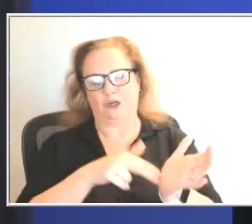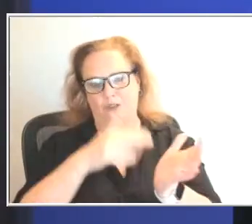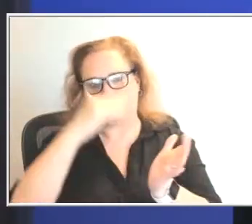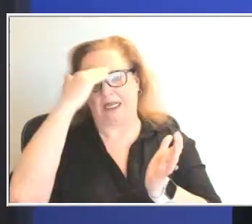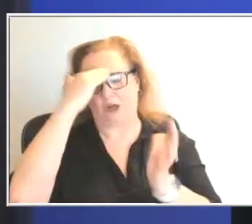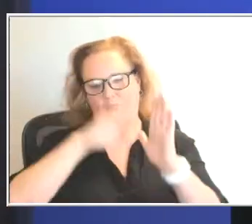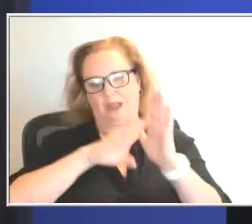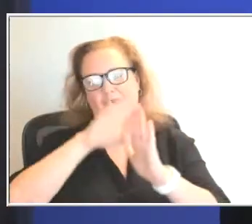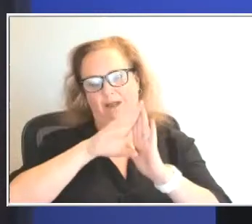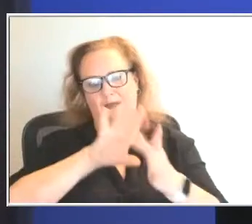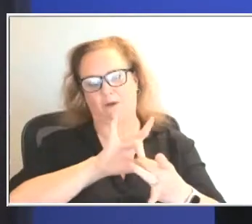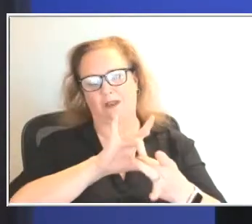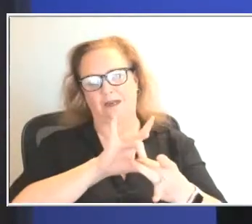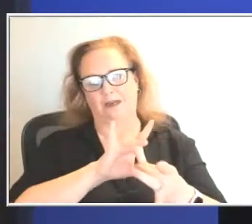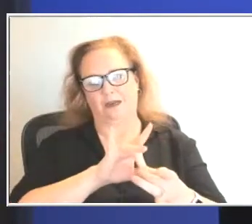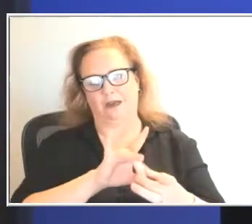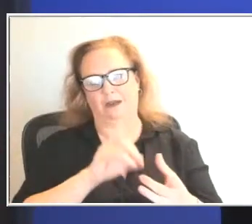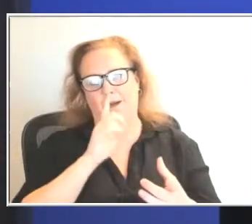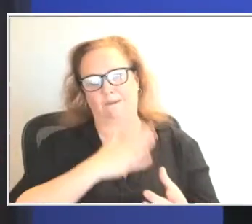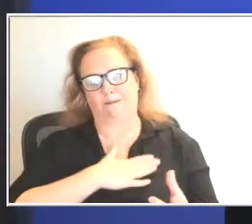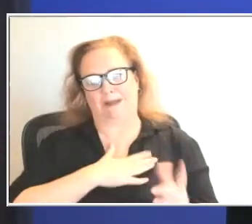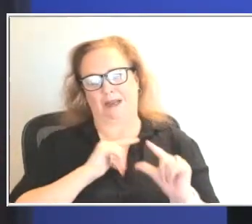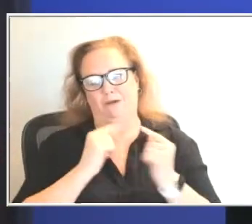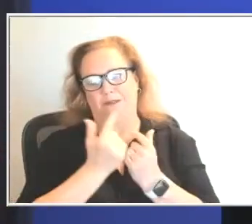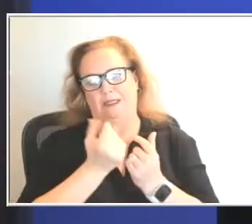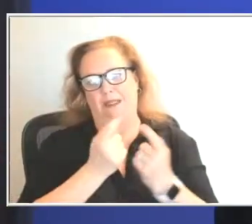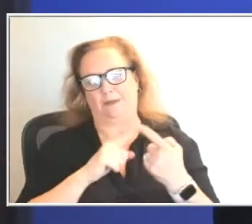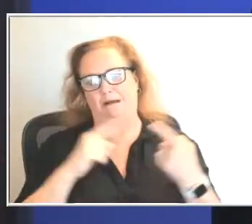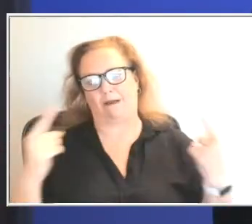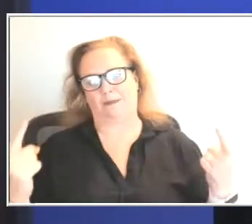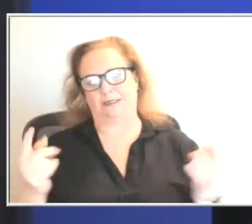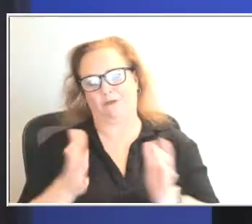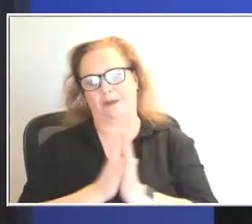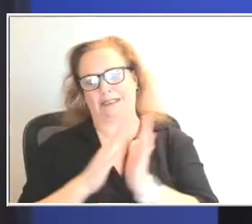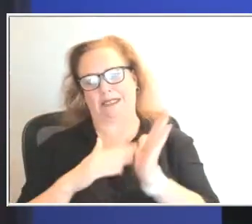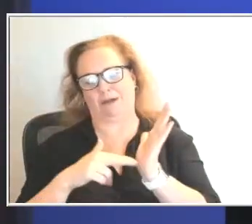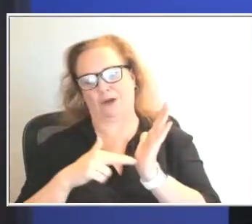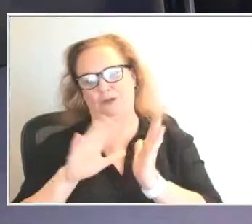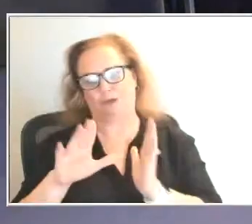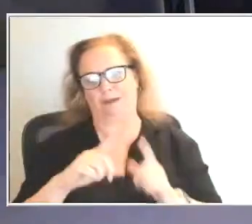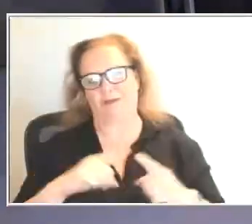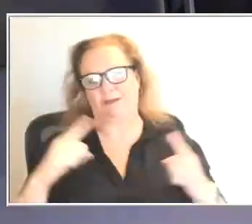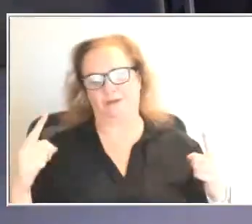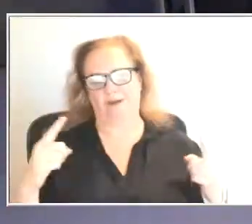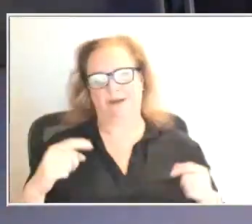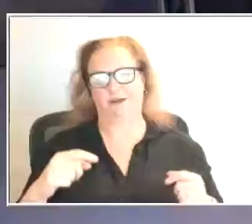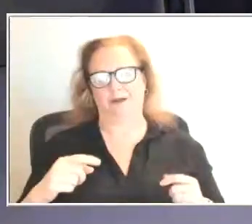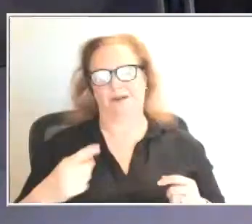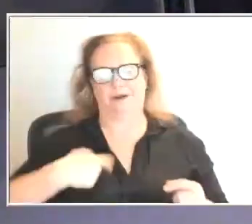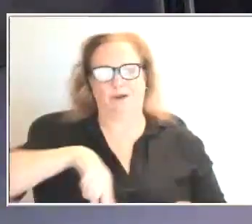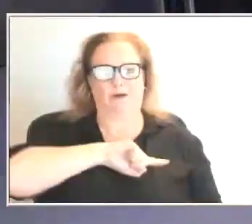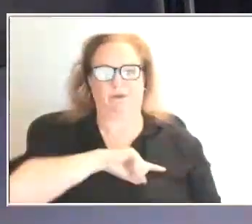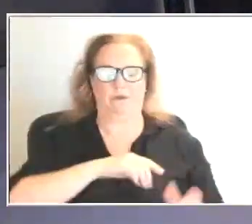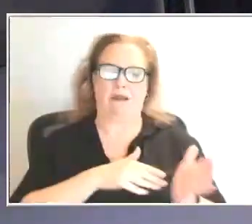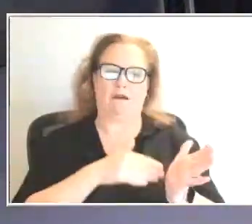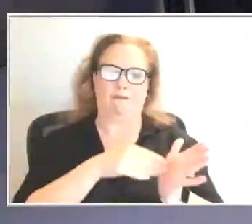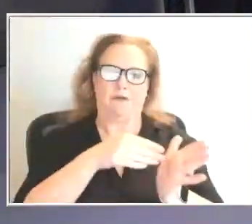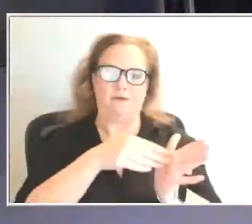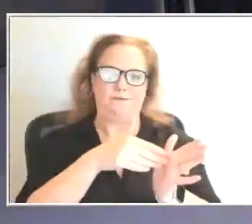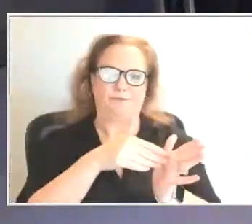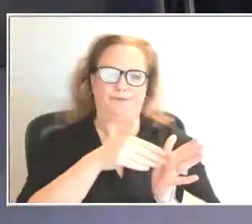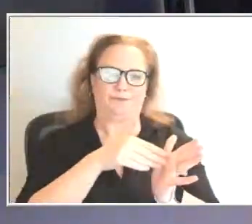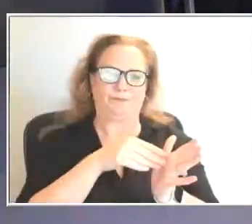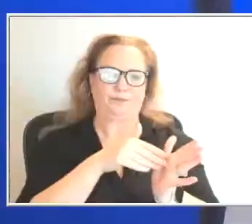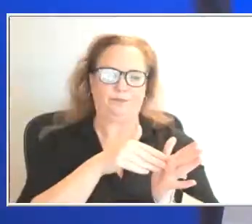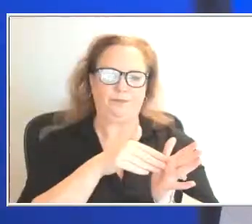that relationship. So I would almost say for my group, it might be opposite. Wow. You may have something different to say. Oh, we very often, we have, you